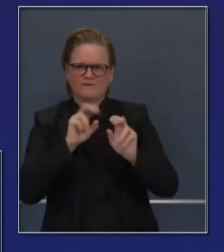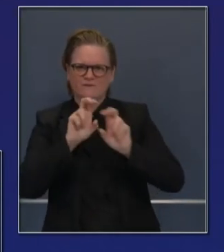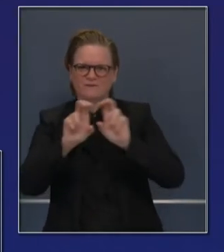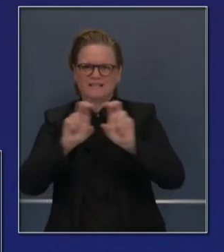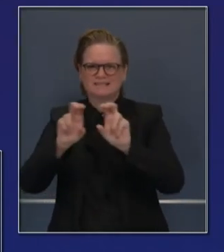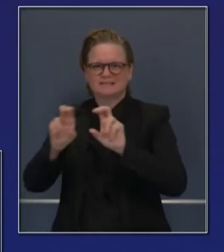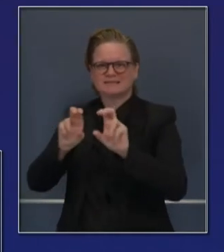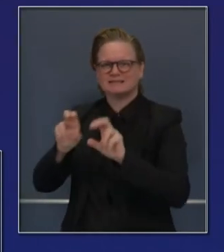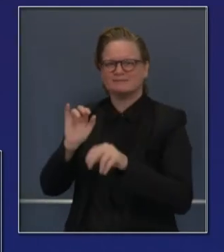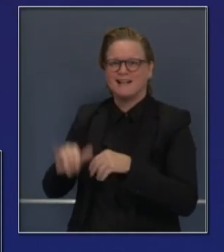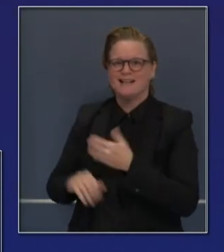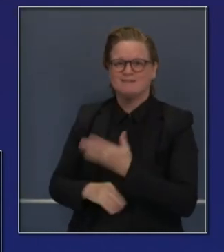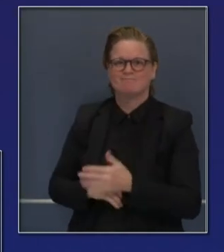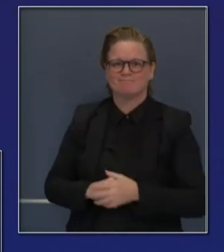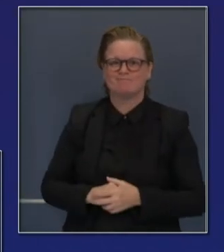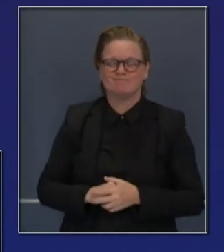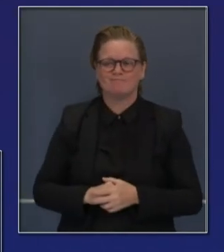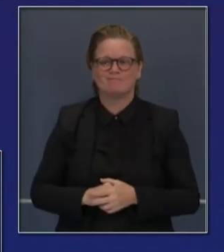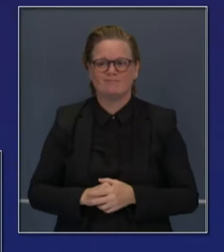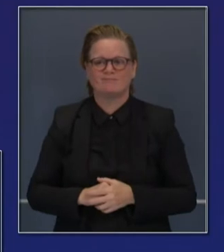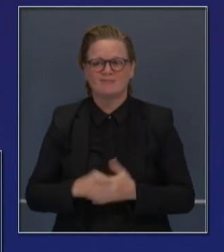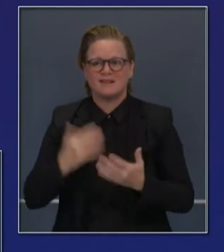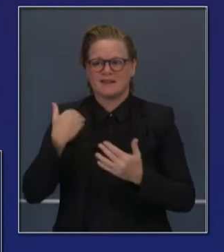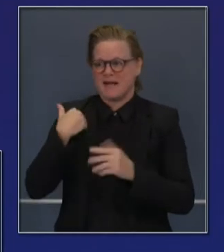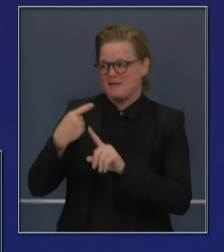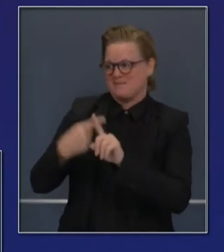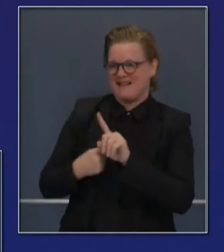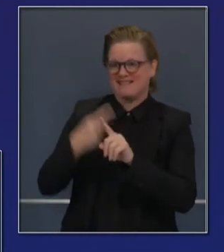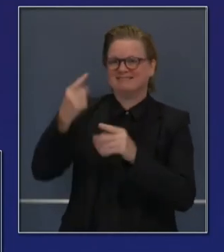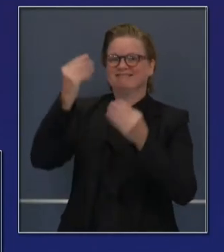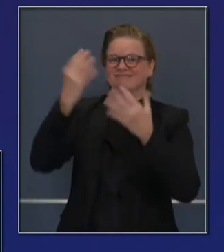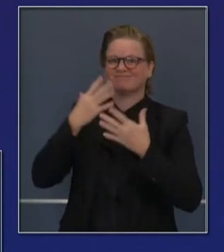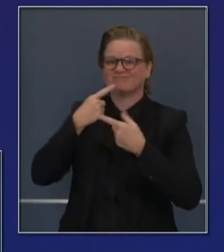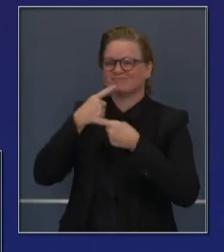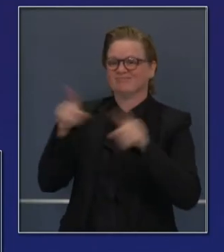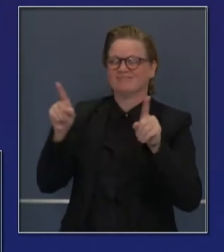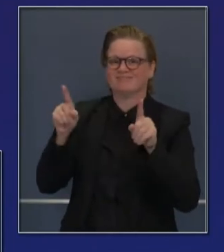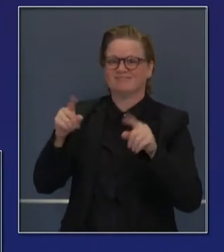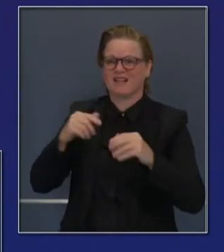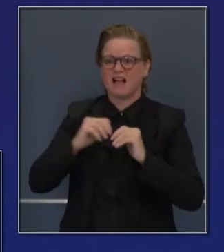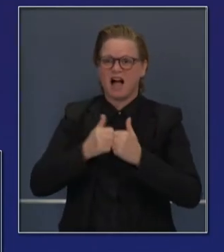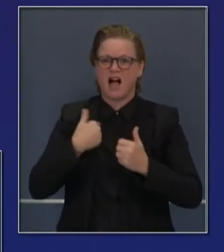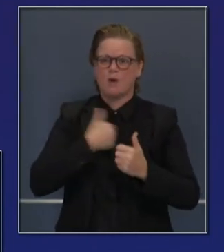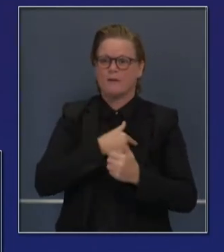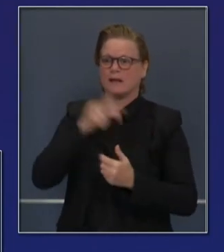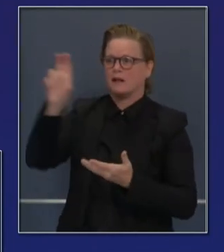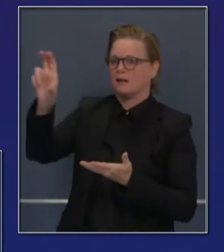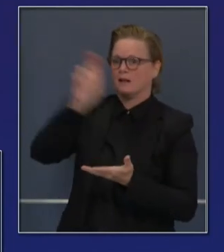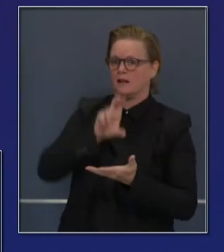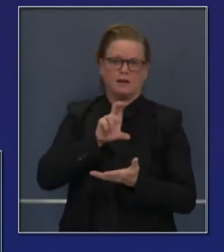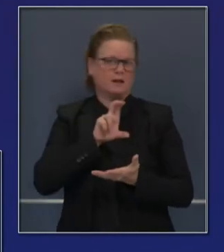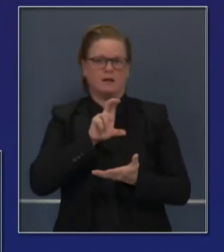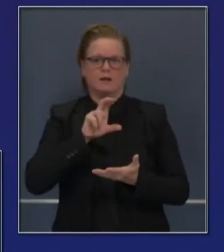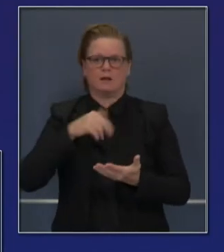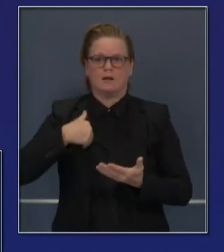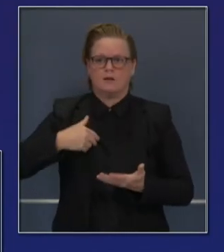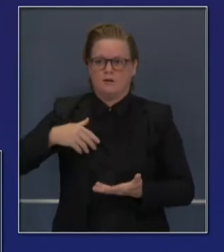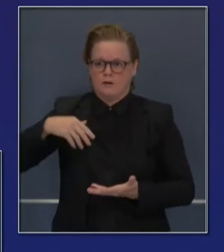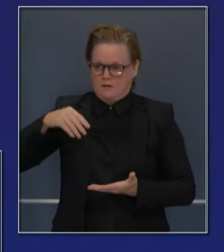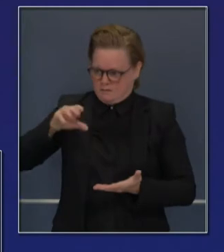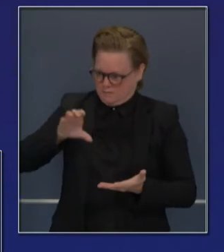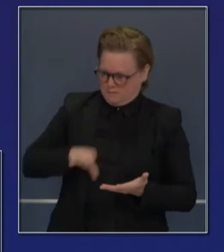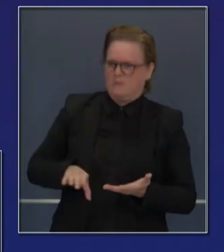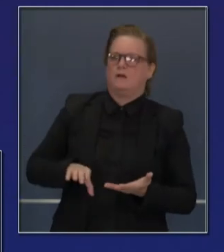of this fund a few months back, how the take up has gone. We want to get an additional $12.5 million that will leverage tens of